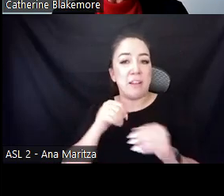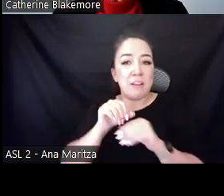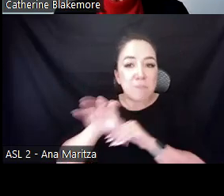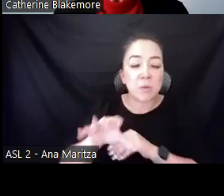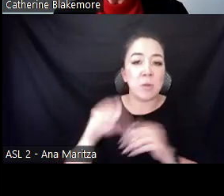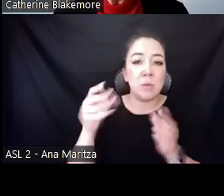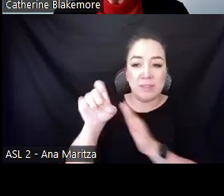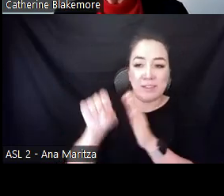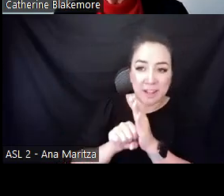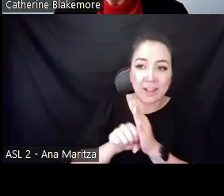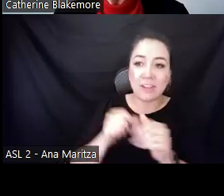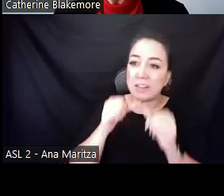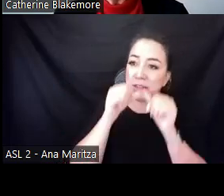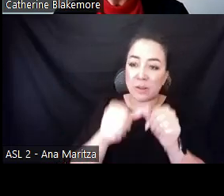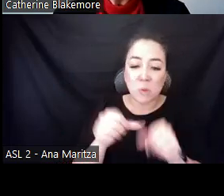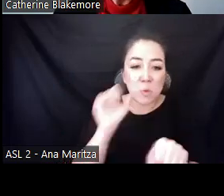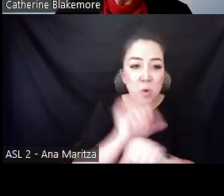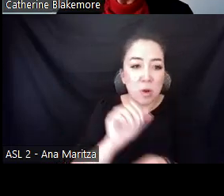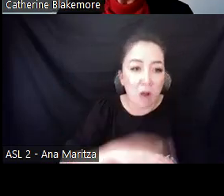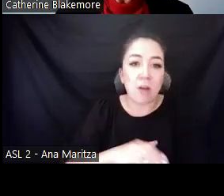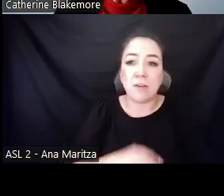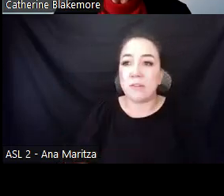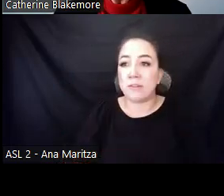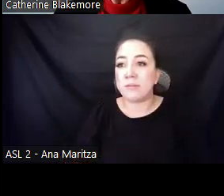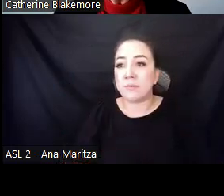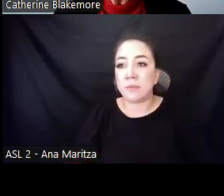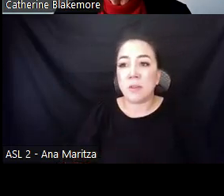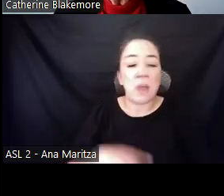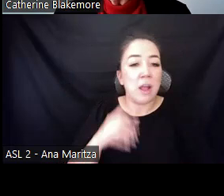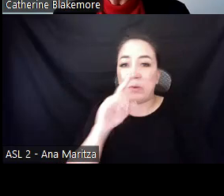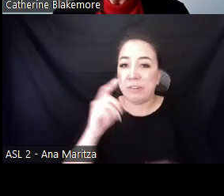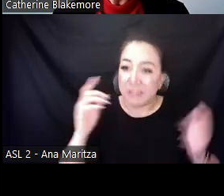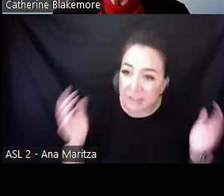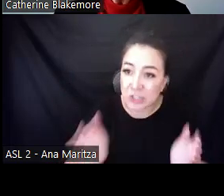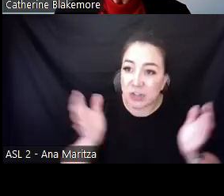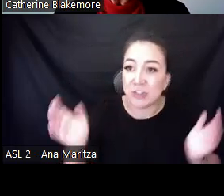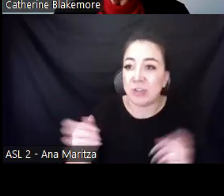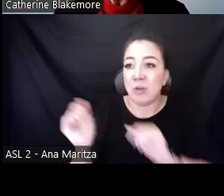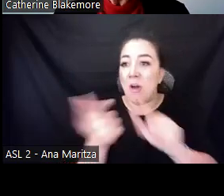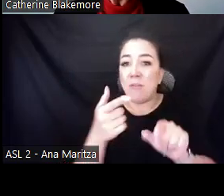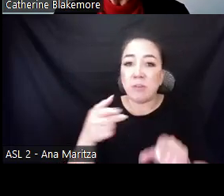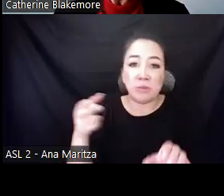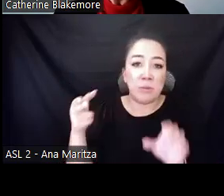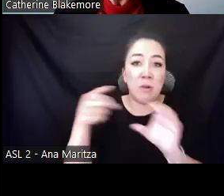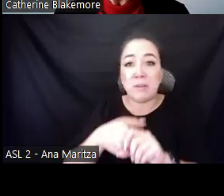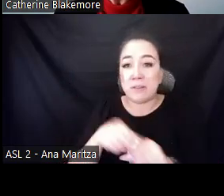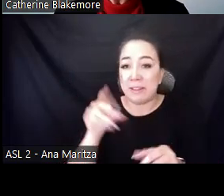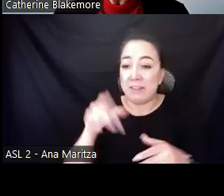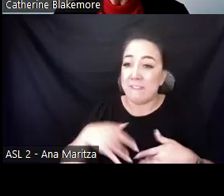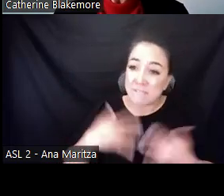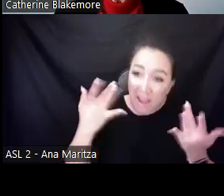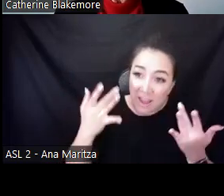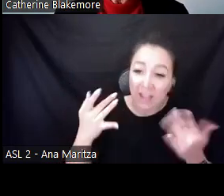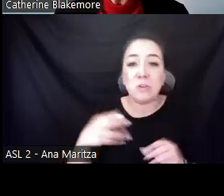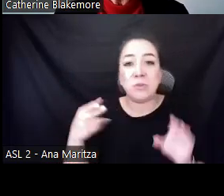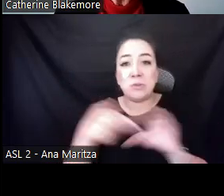state has continued to work on. So I would just really encourage all of you to participate in the event, join us